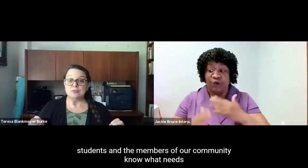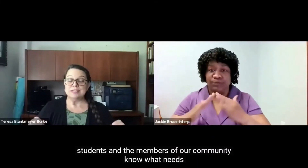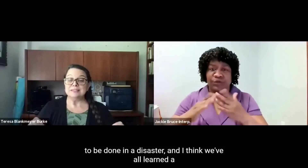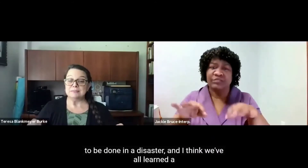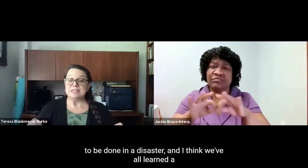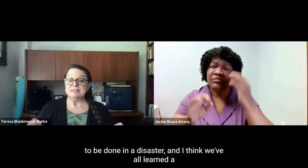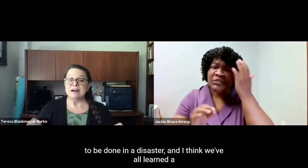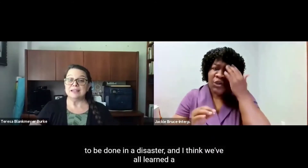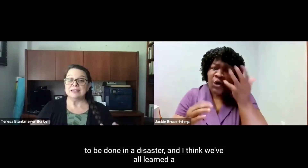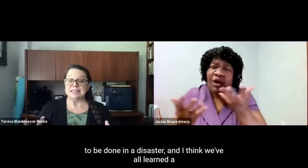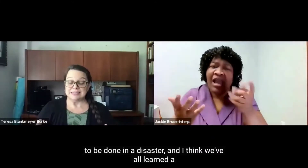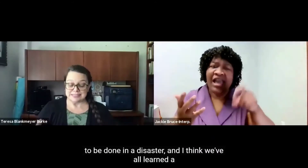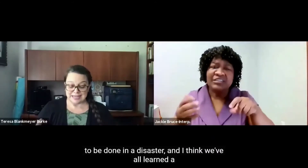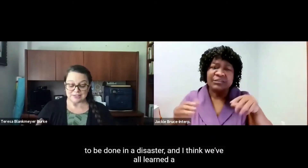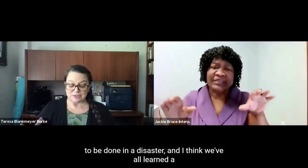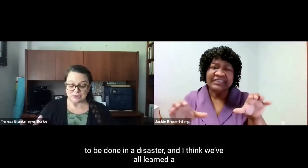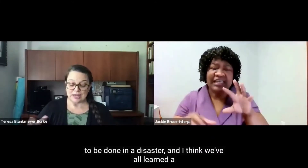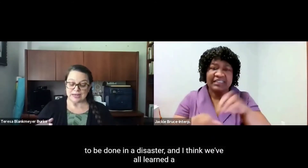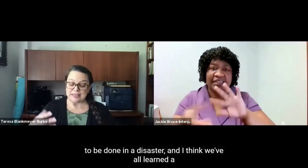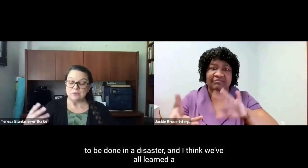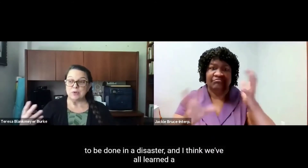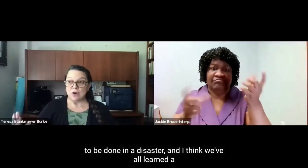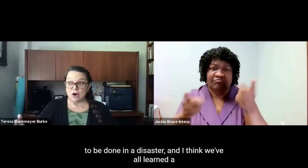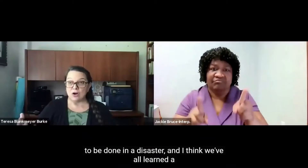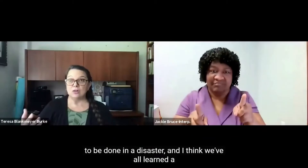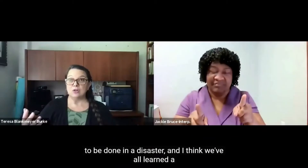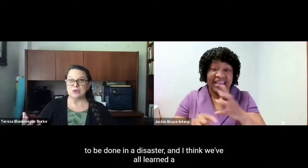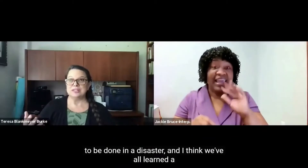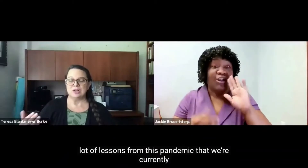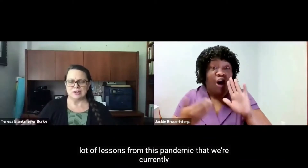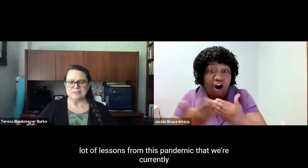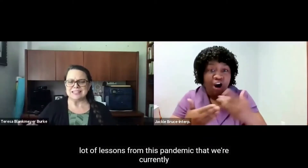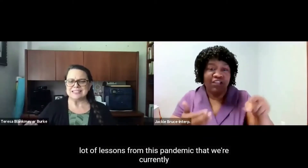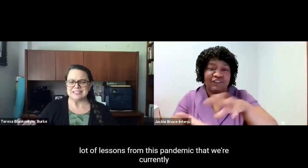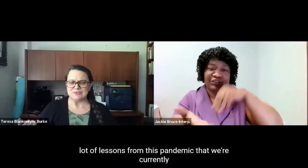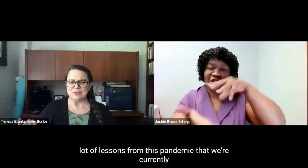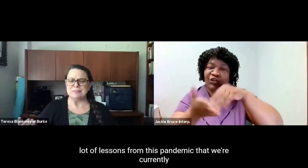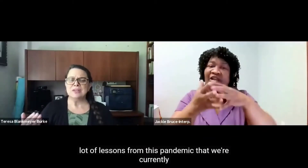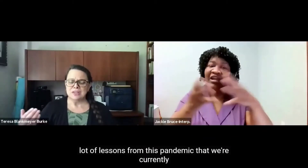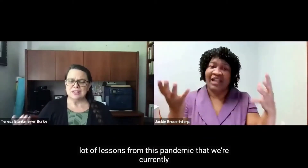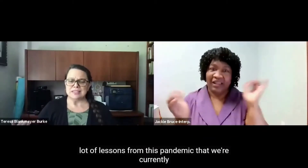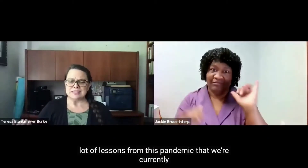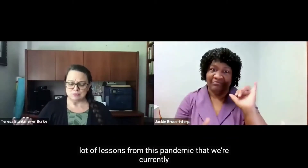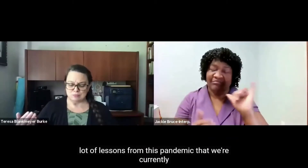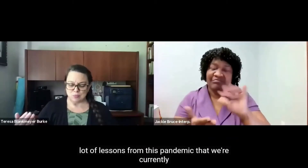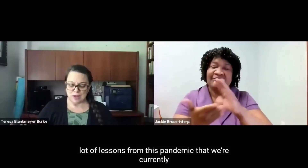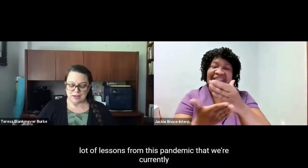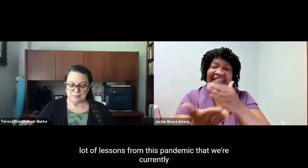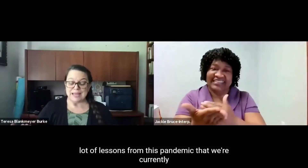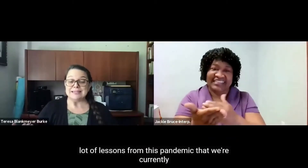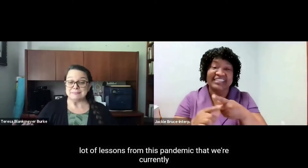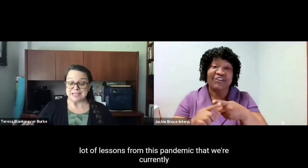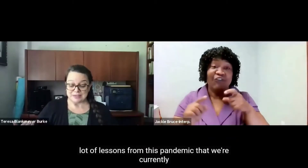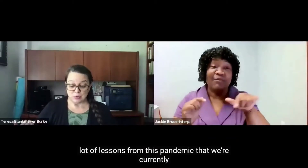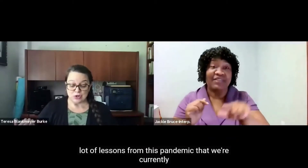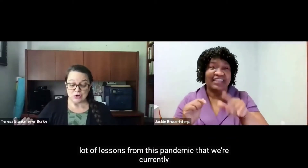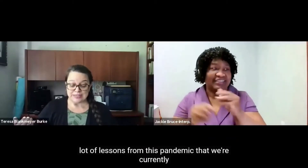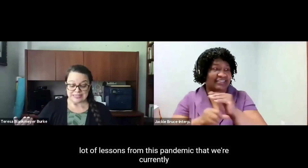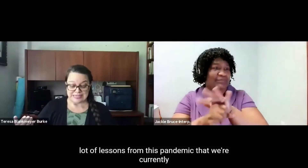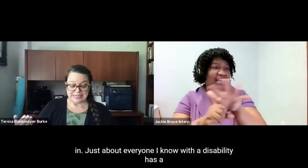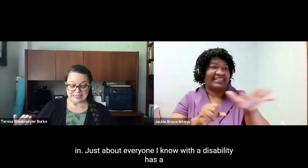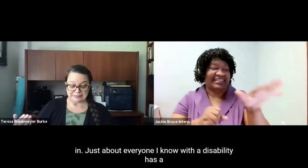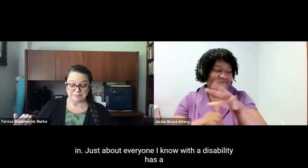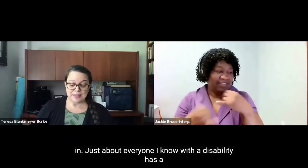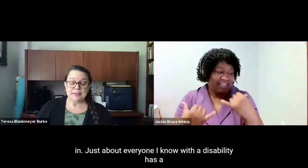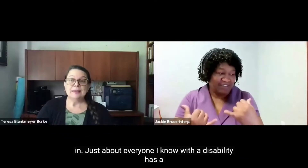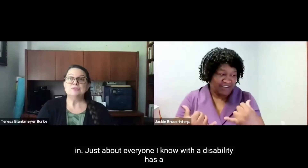what needs to be done in a disaster. And I think we've all learned a lot of lessons from this pandemic that we're